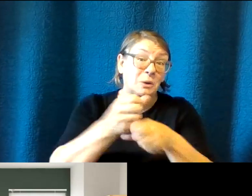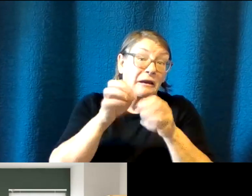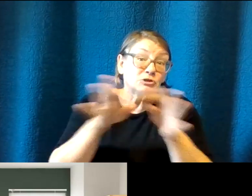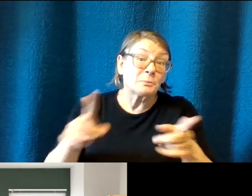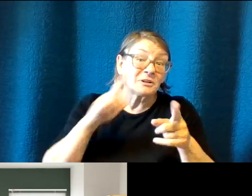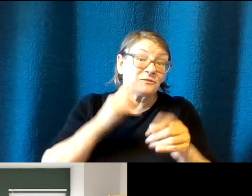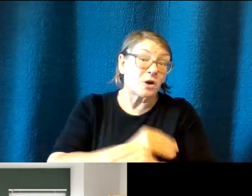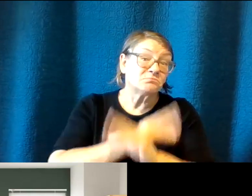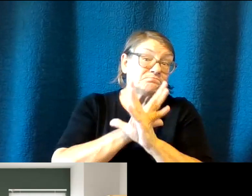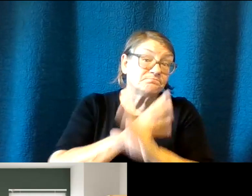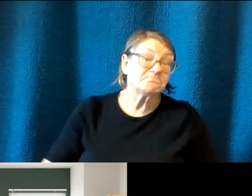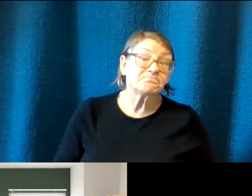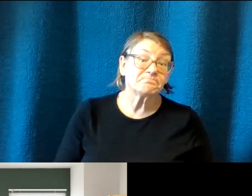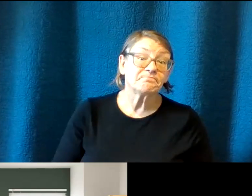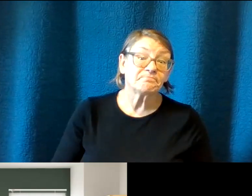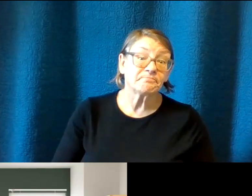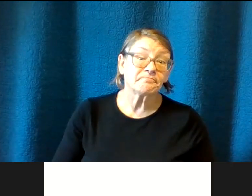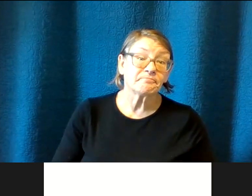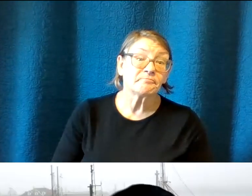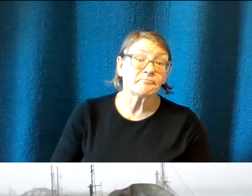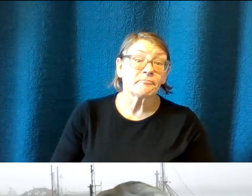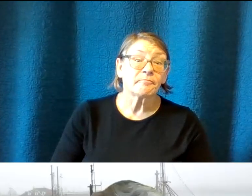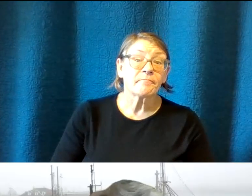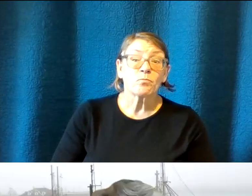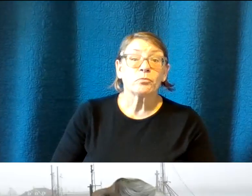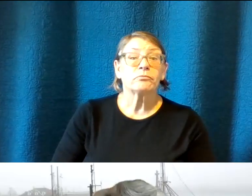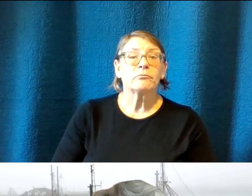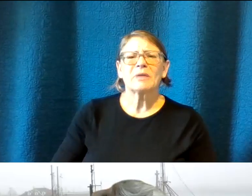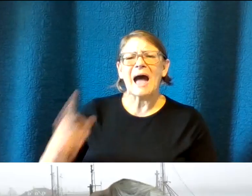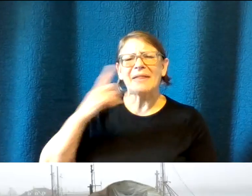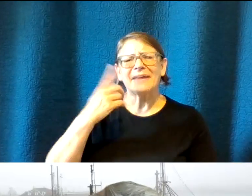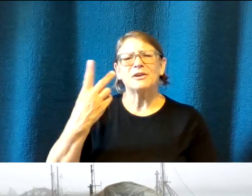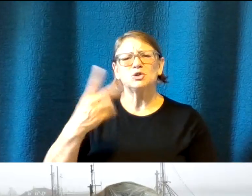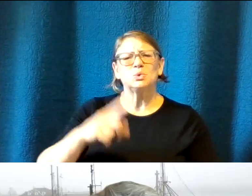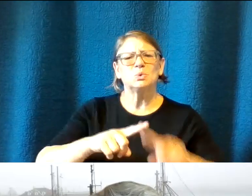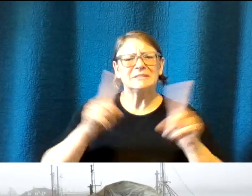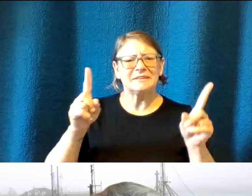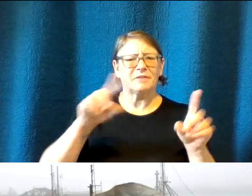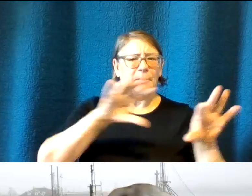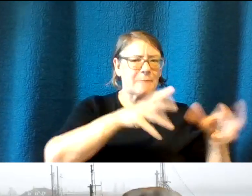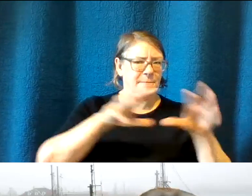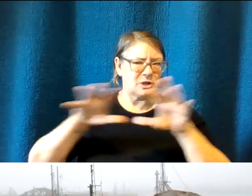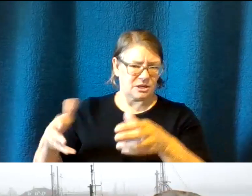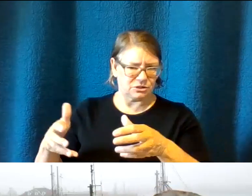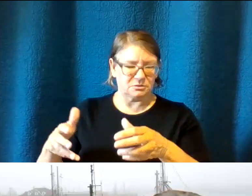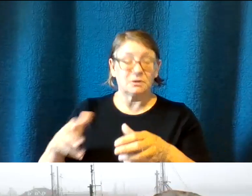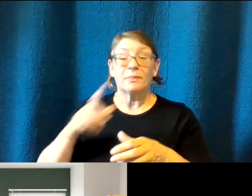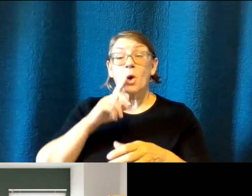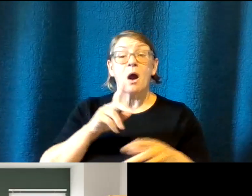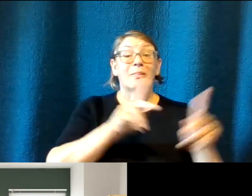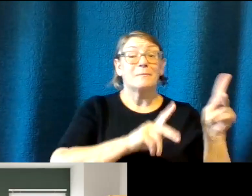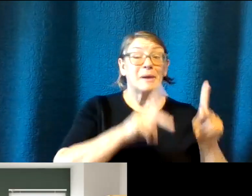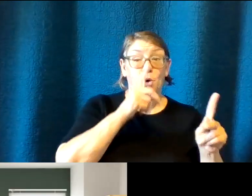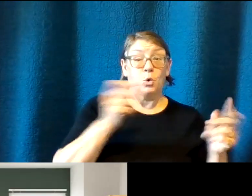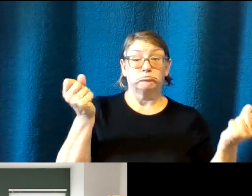the technological focus. Well, I think there's like 2 different populations. There's the people that sign language